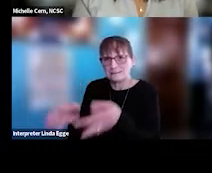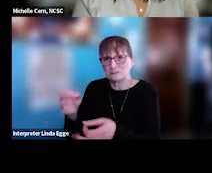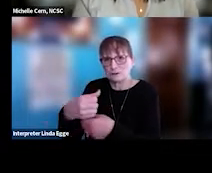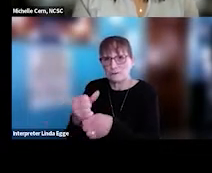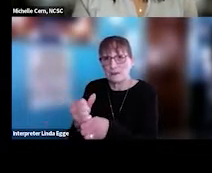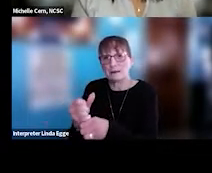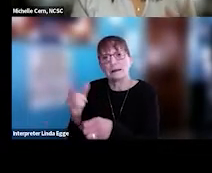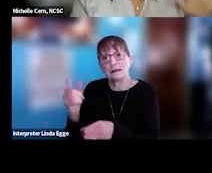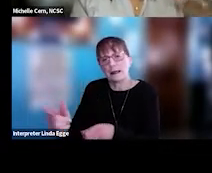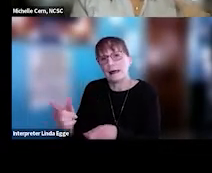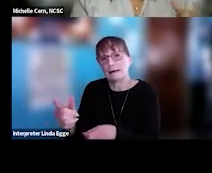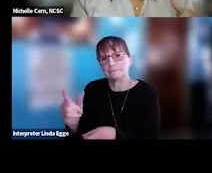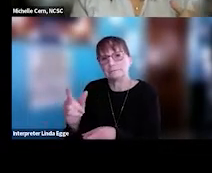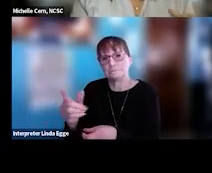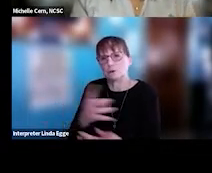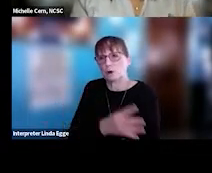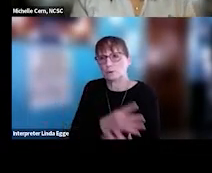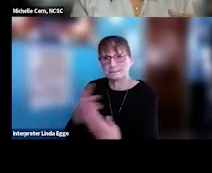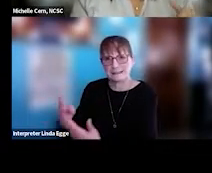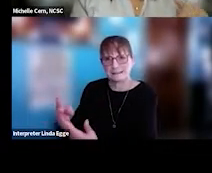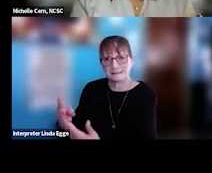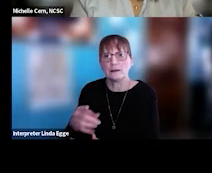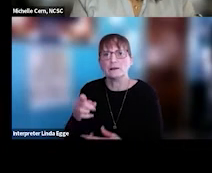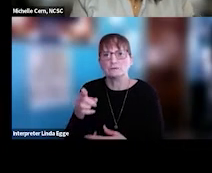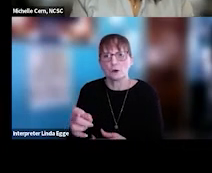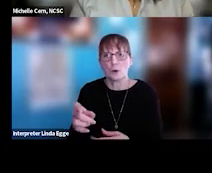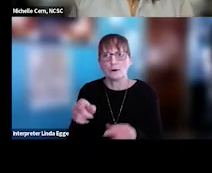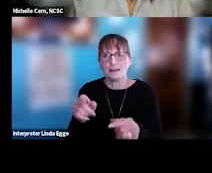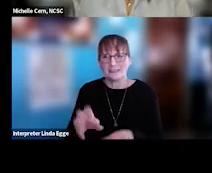and sentencing? So this series here,